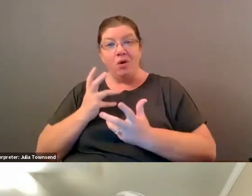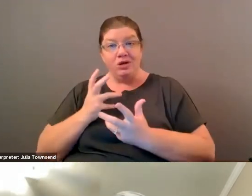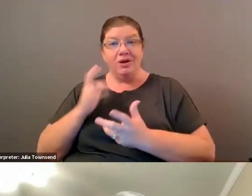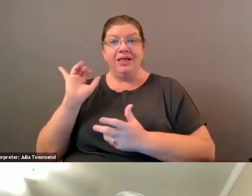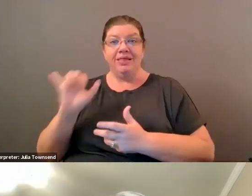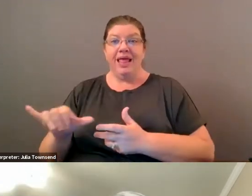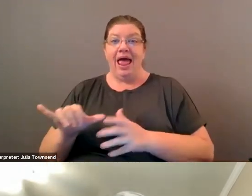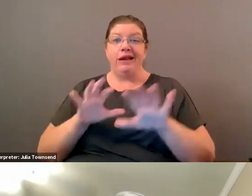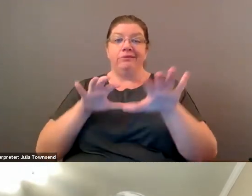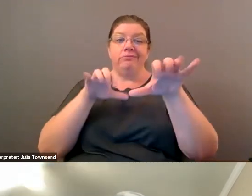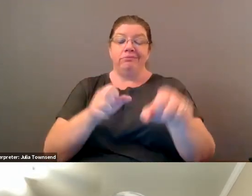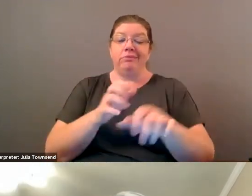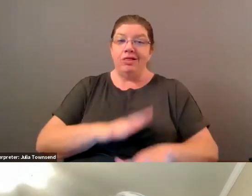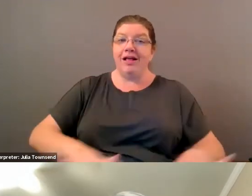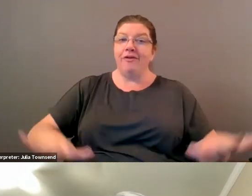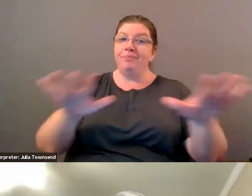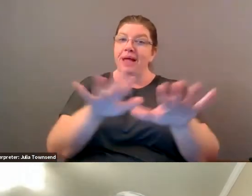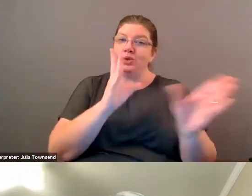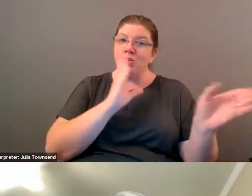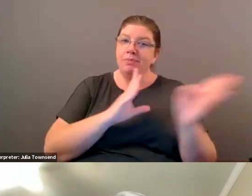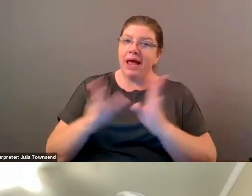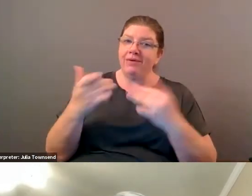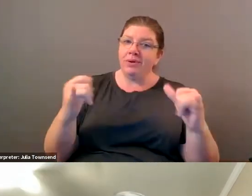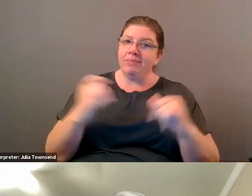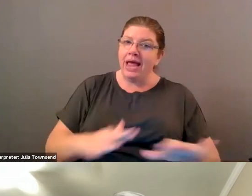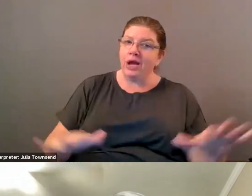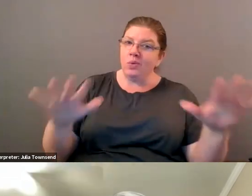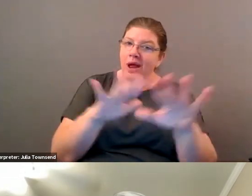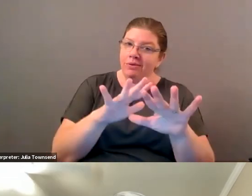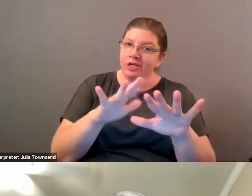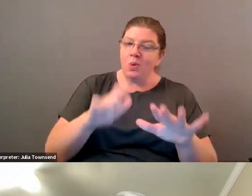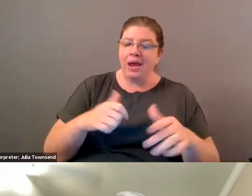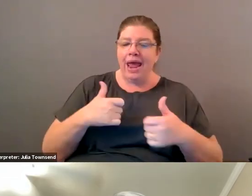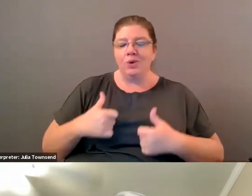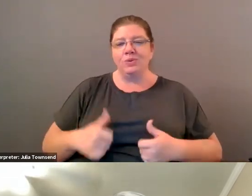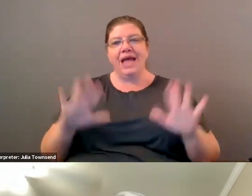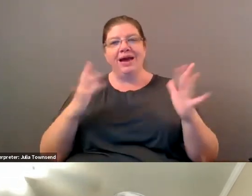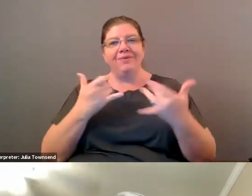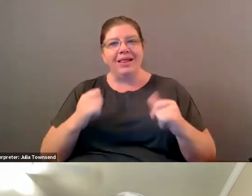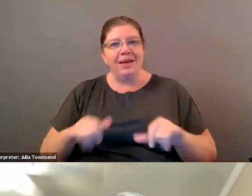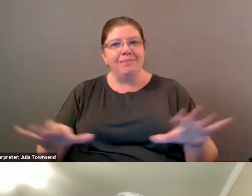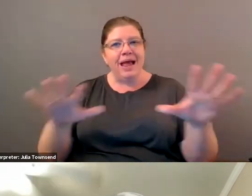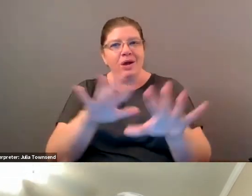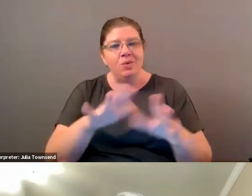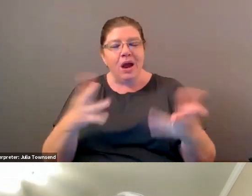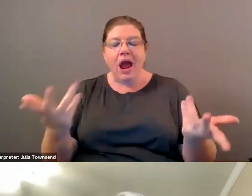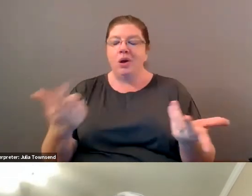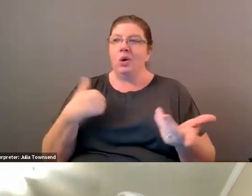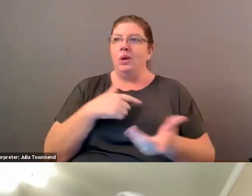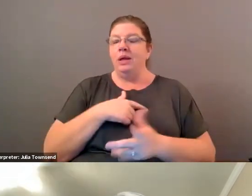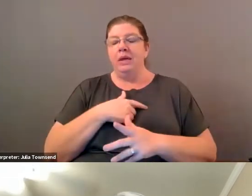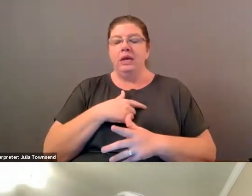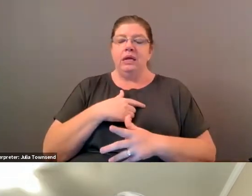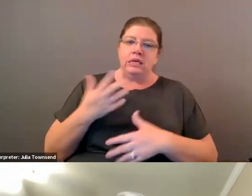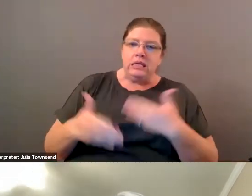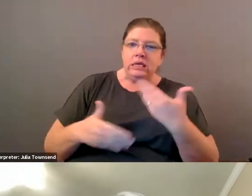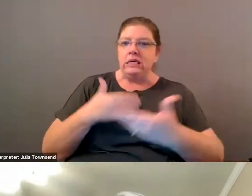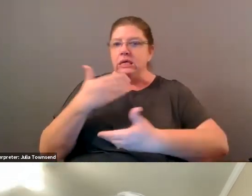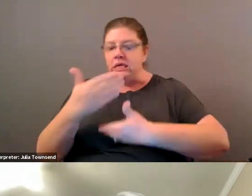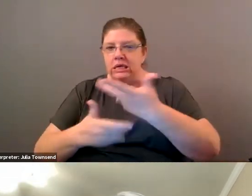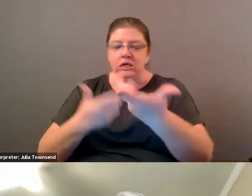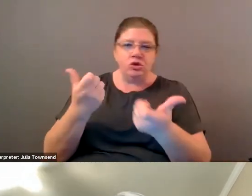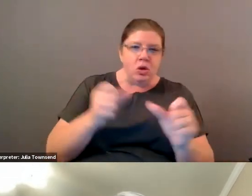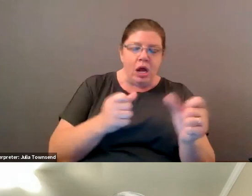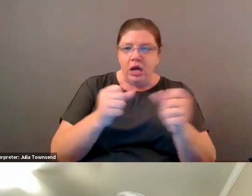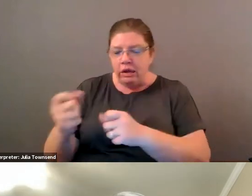took the space that we had for the playground. So we had to sacrifice the playground. And we've been kind of muddling away since then